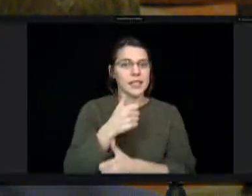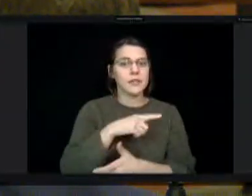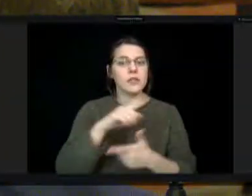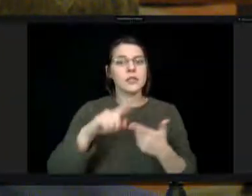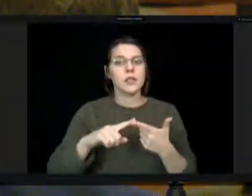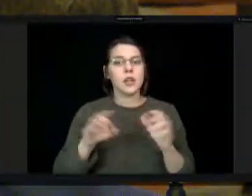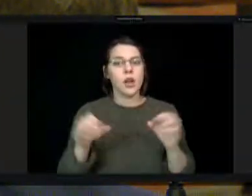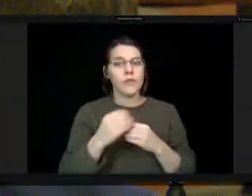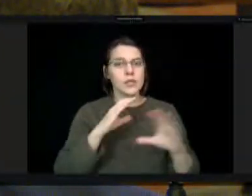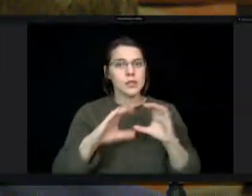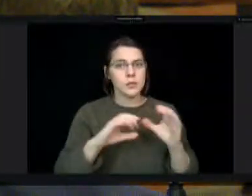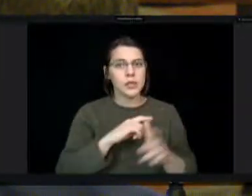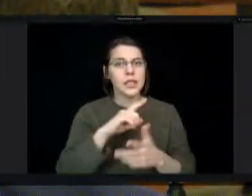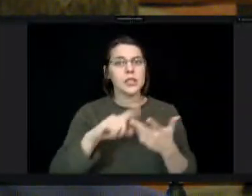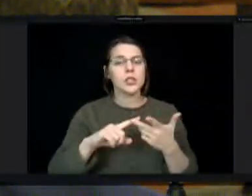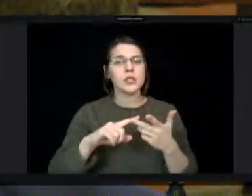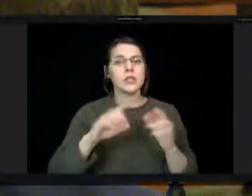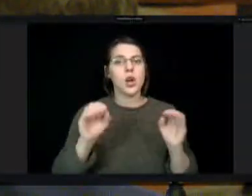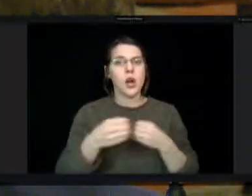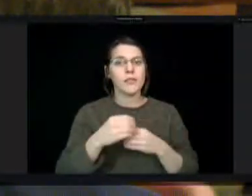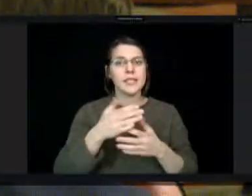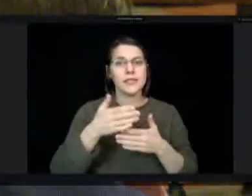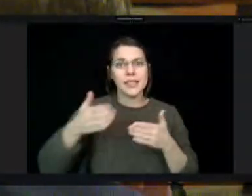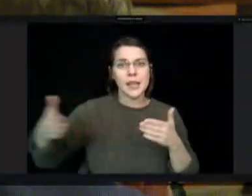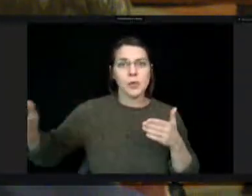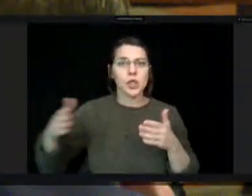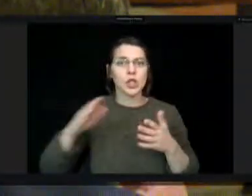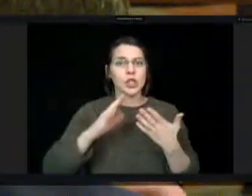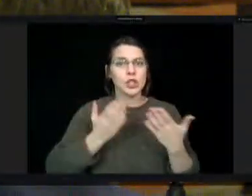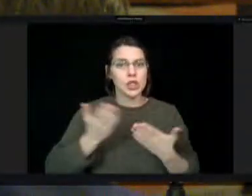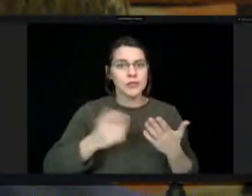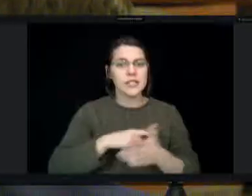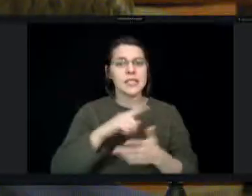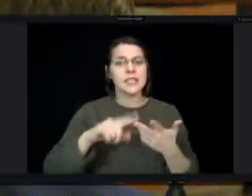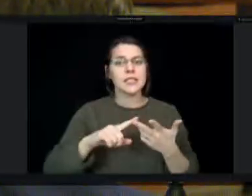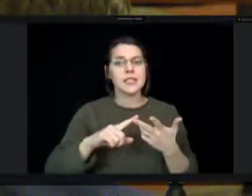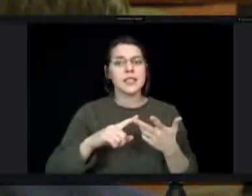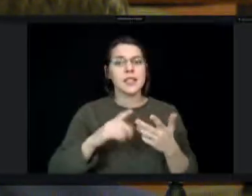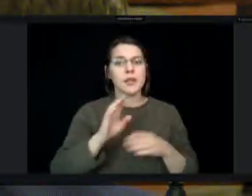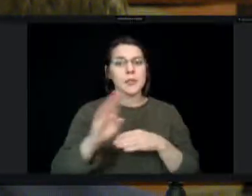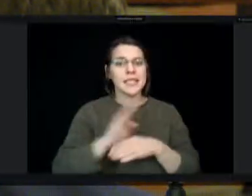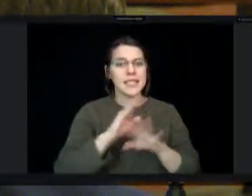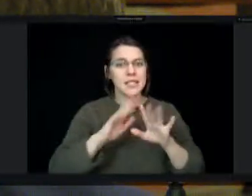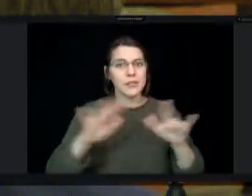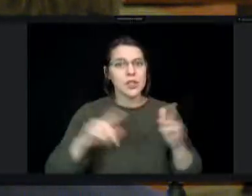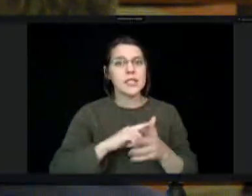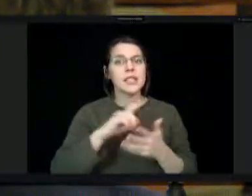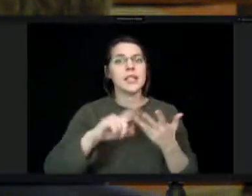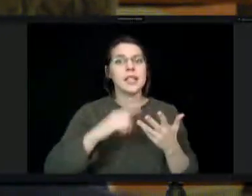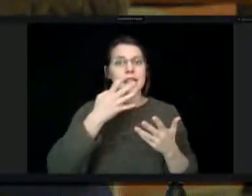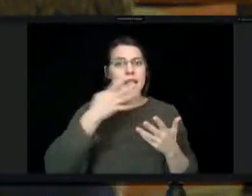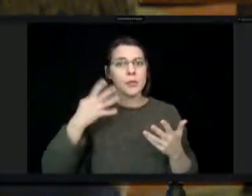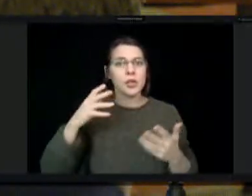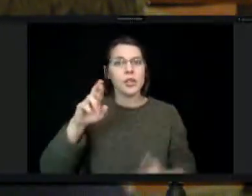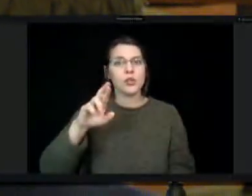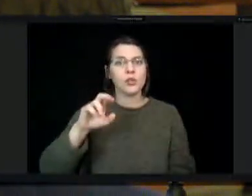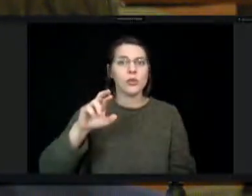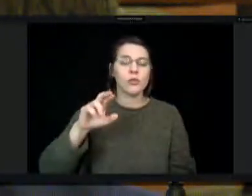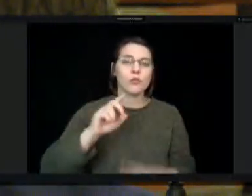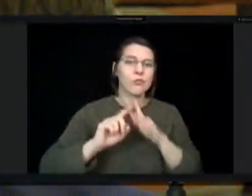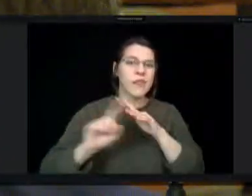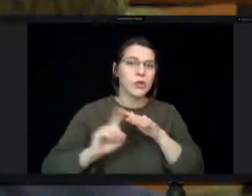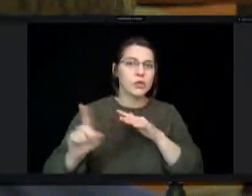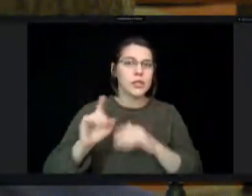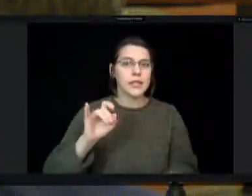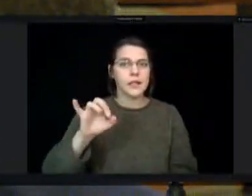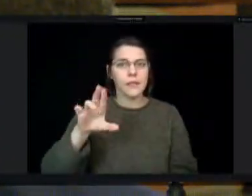Communications, the Office of Neighborhood Services, the Office of Business Diversity, the Office of Immigrant and Refugee Affairs, and the Office of Workforce Development, Youth,